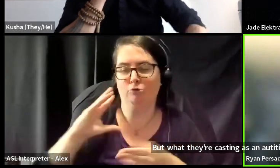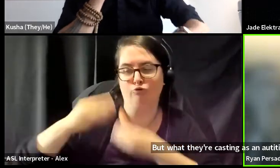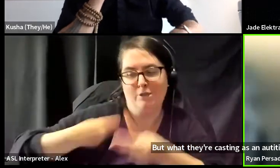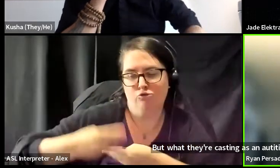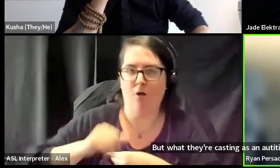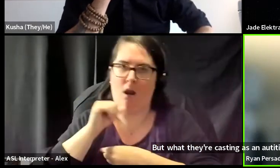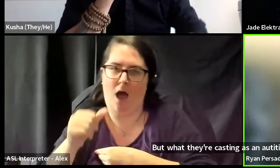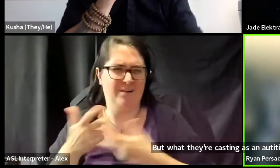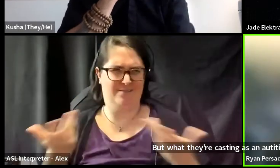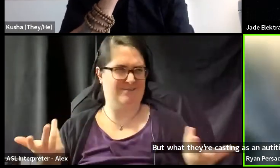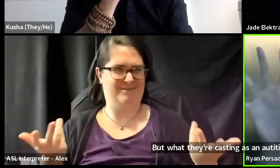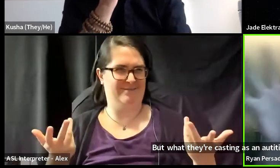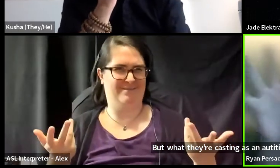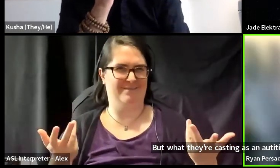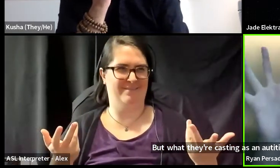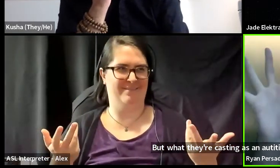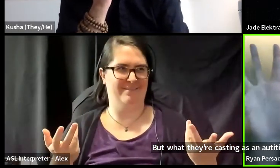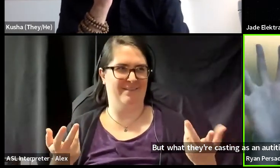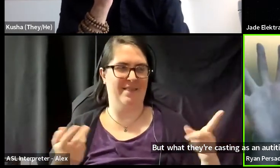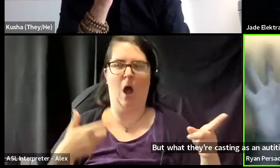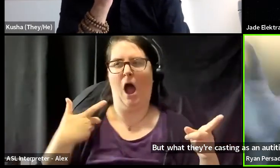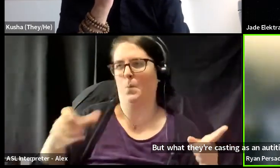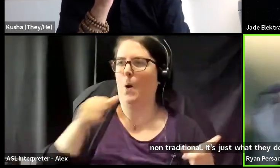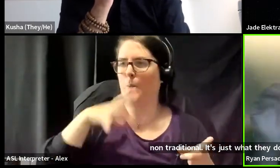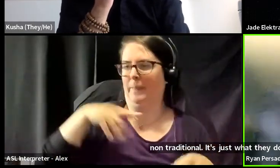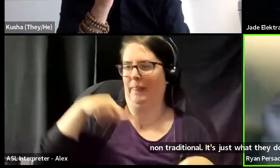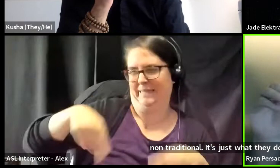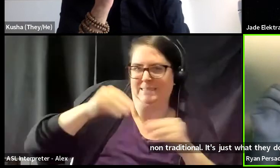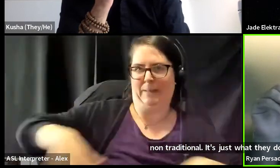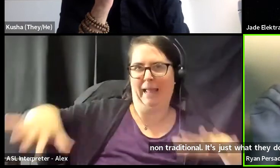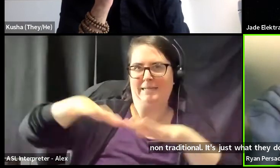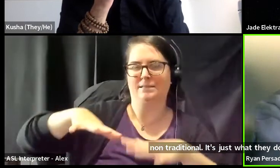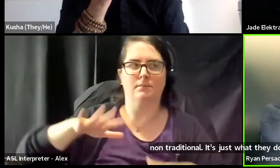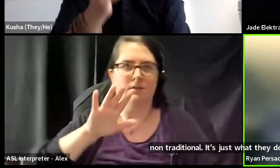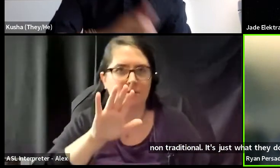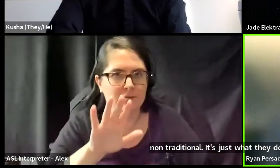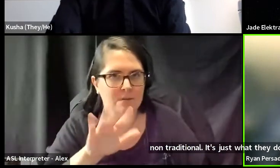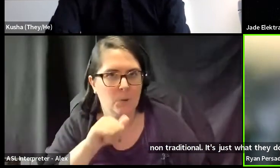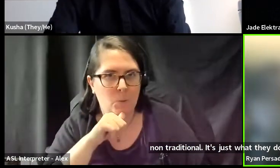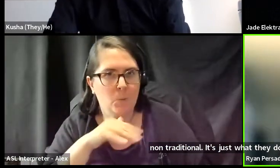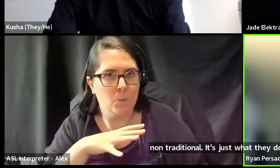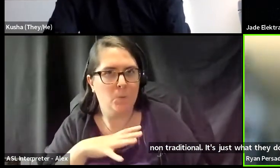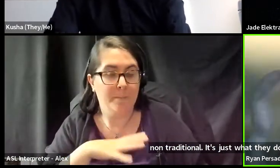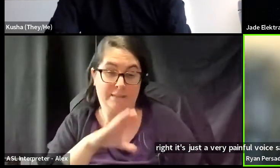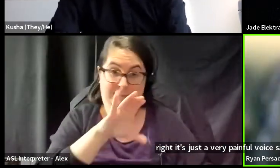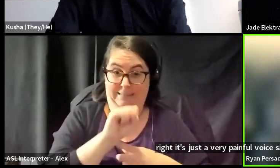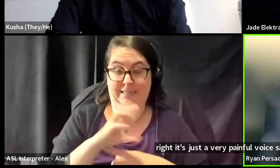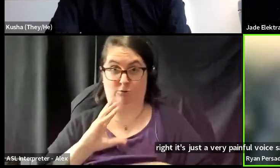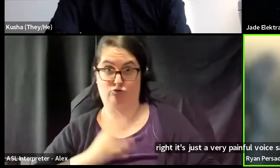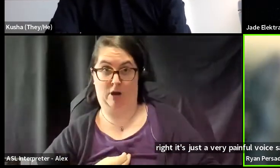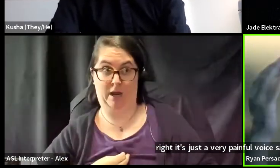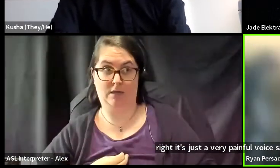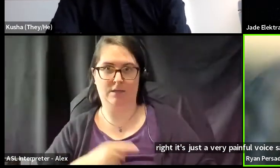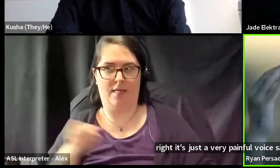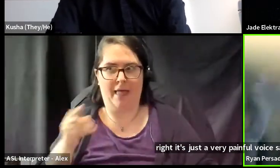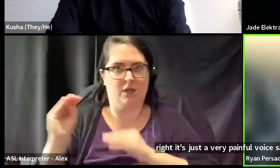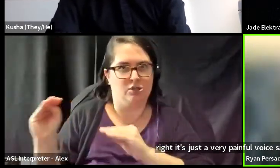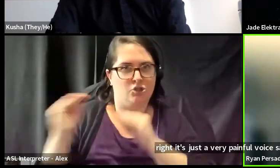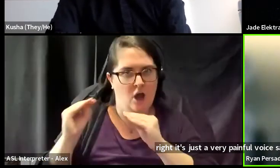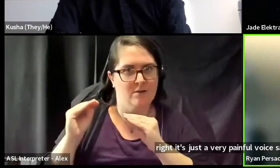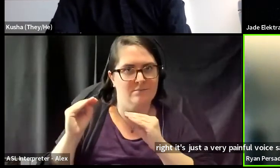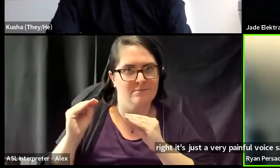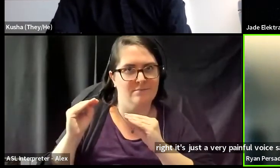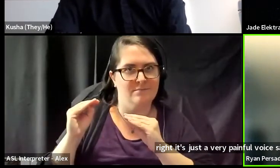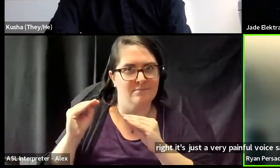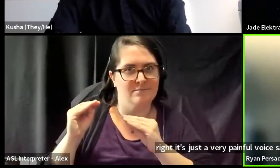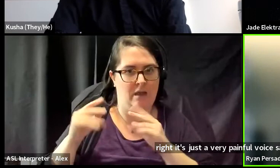saying we don't want women in this space, even though women, you know, cis and trans, have been the ones to teach us and allow us to